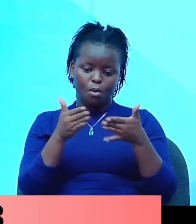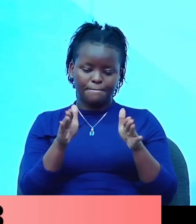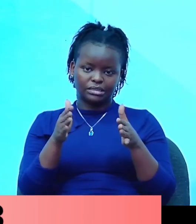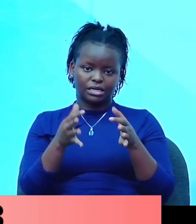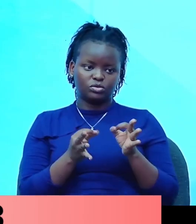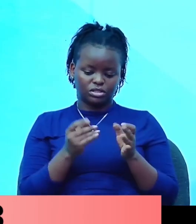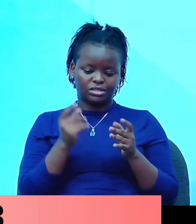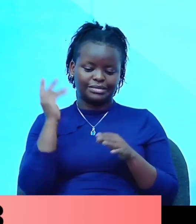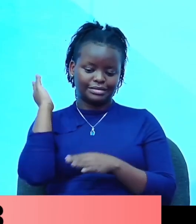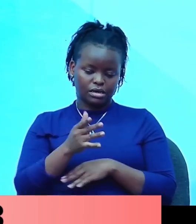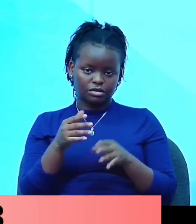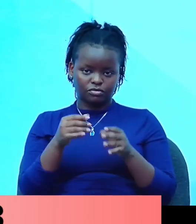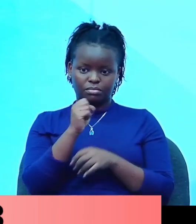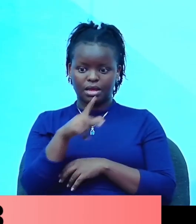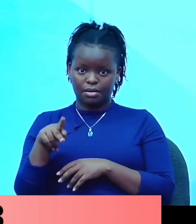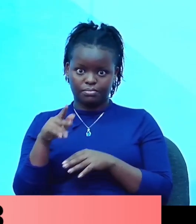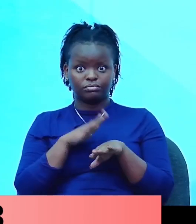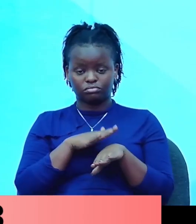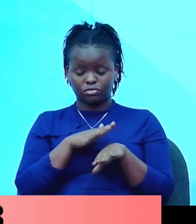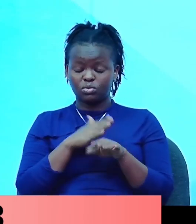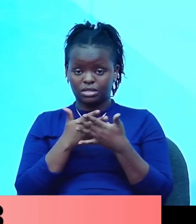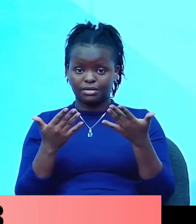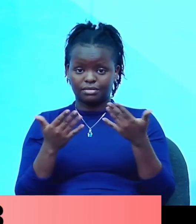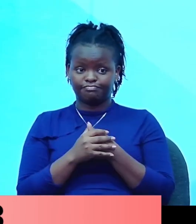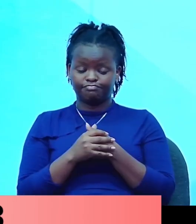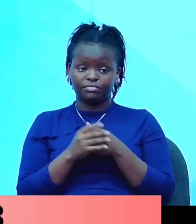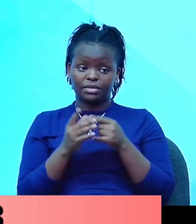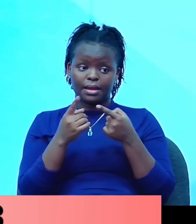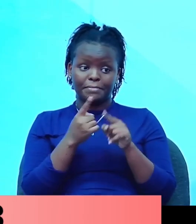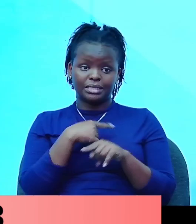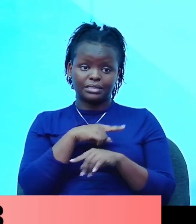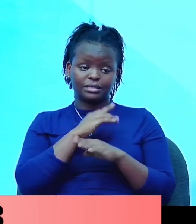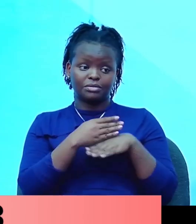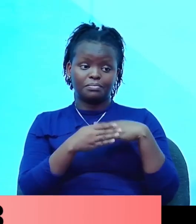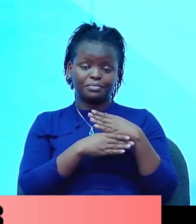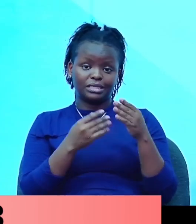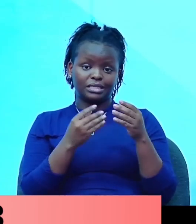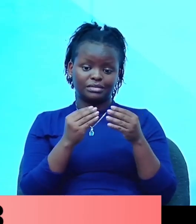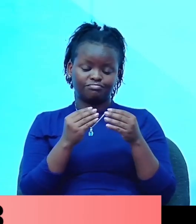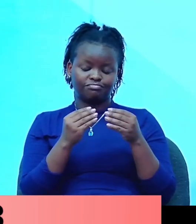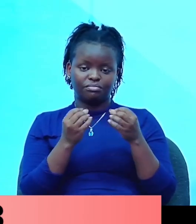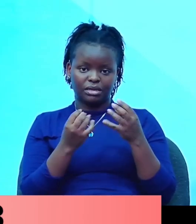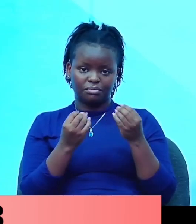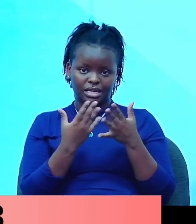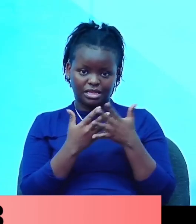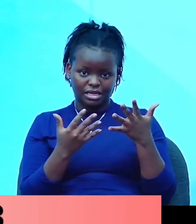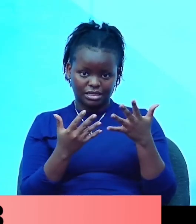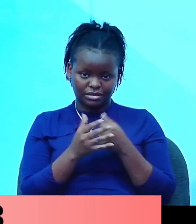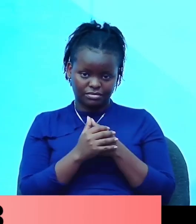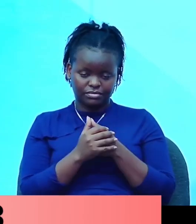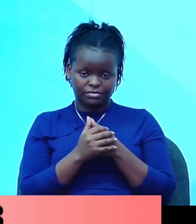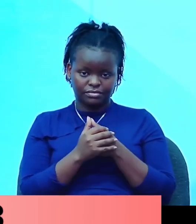app, Yeah. which is really good. But we are building quite a number of things. This year you'll be seeing quite a number of